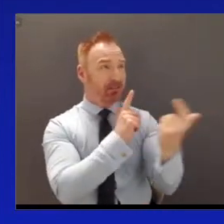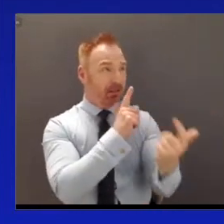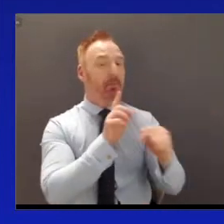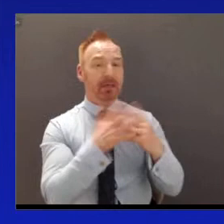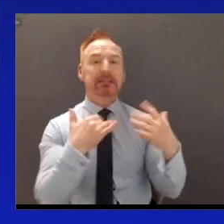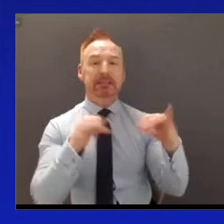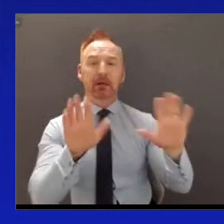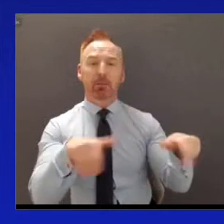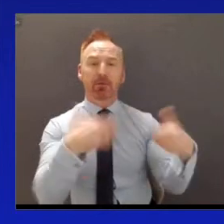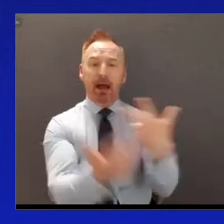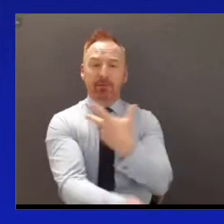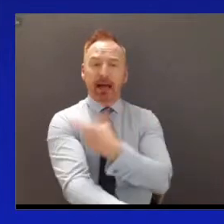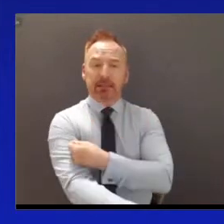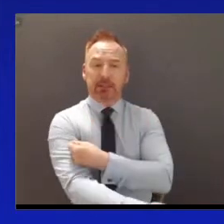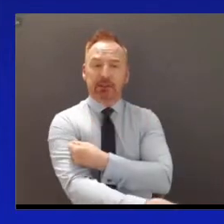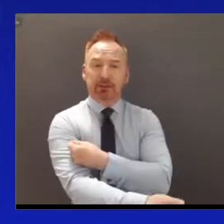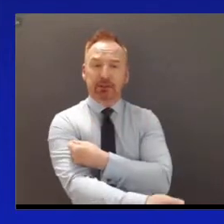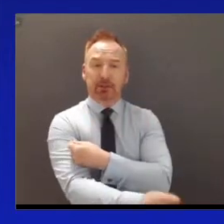So we're not